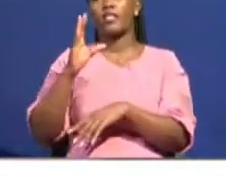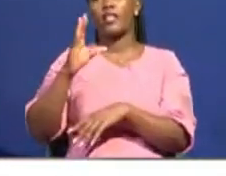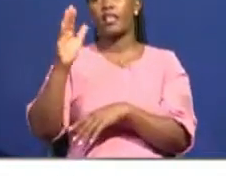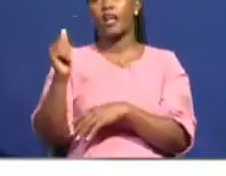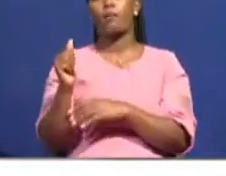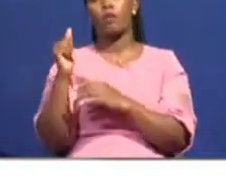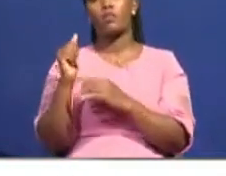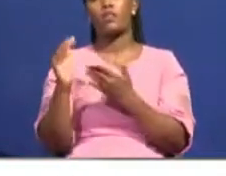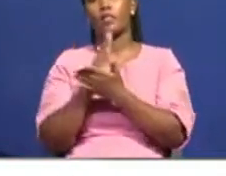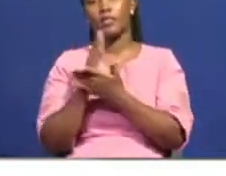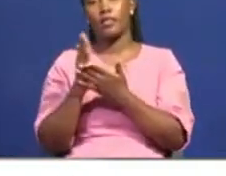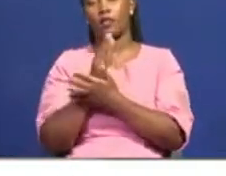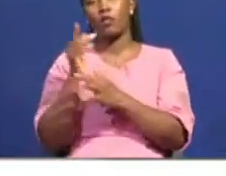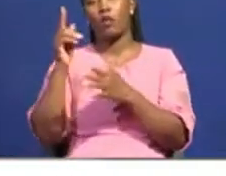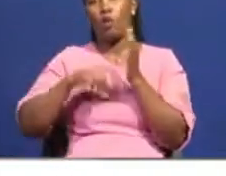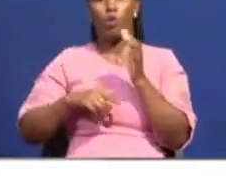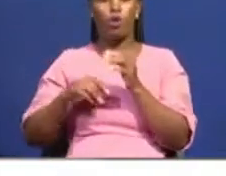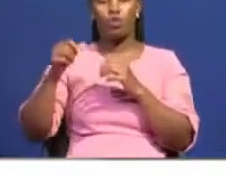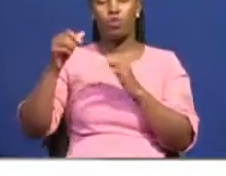we encourage a farmer to plant